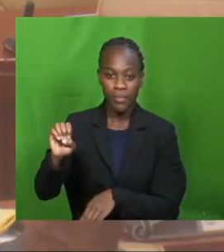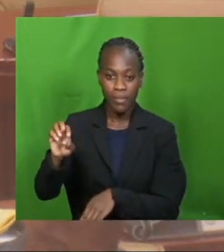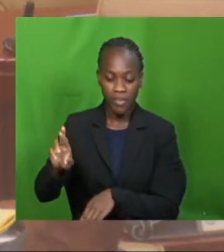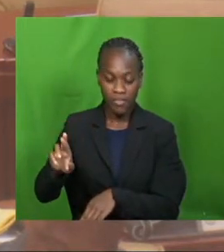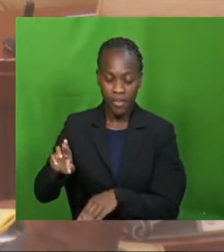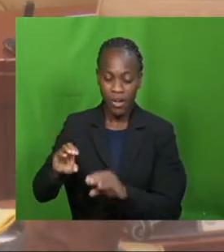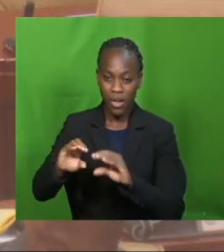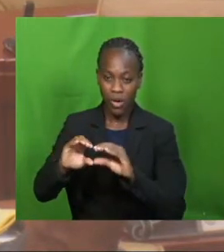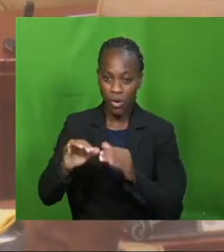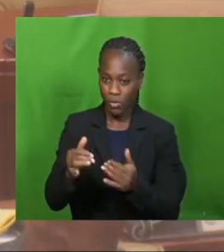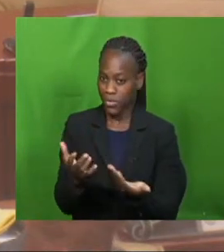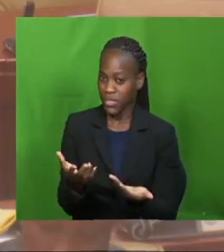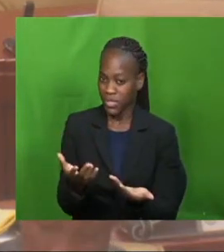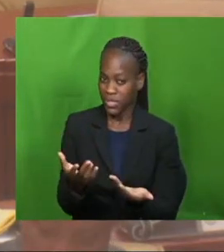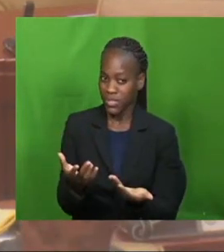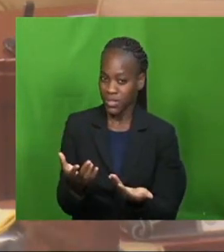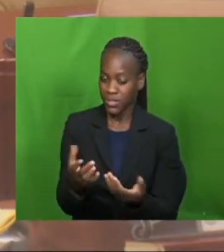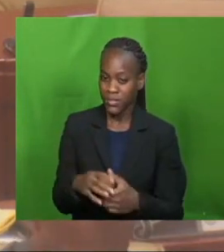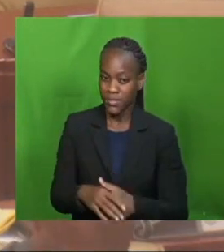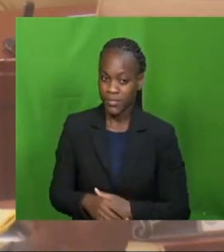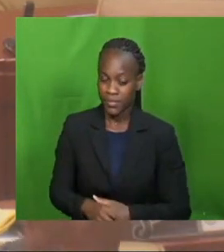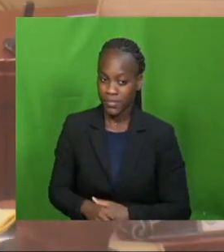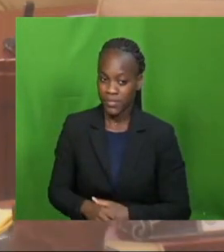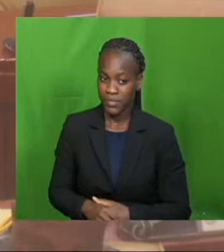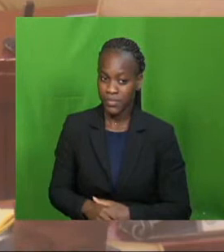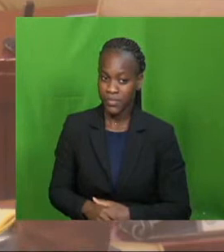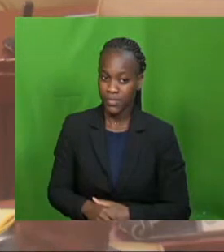written National Food Stock Buffer Company.